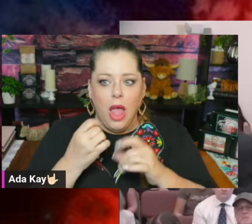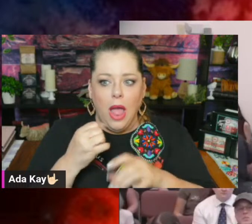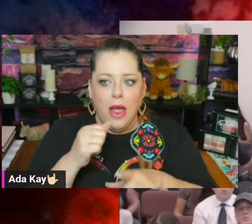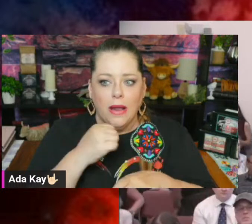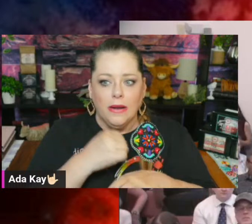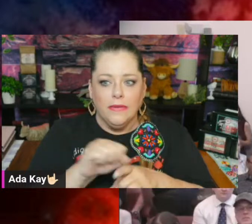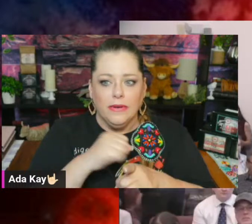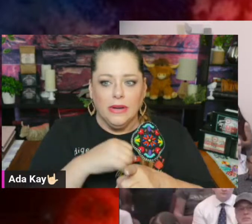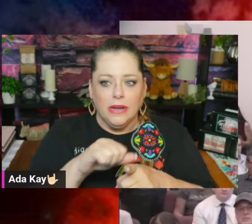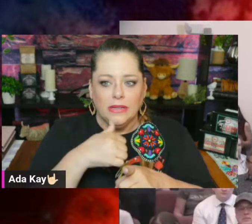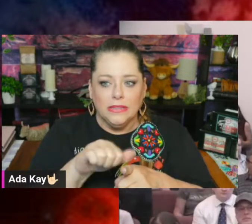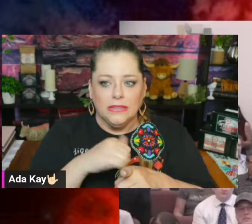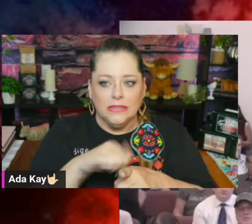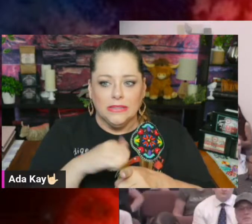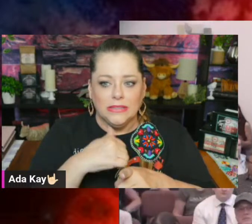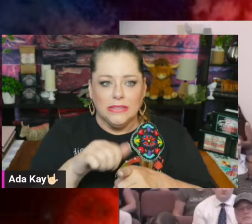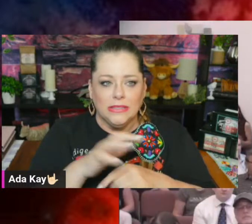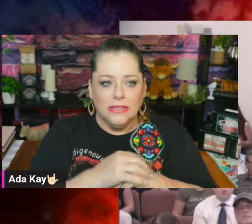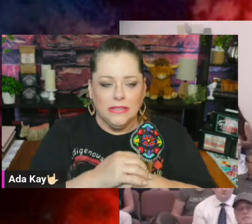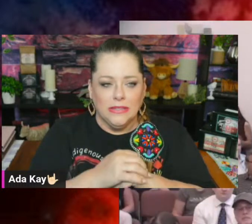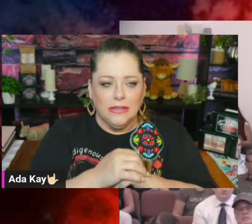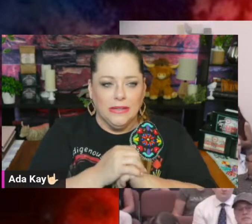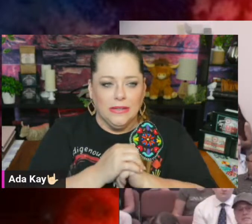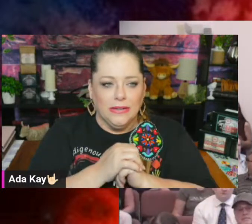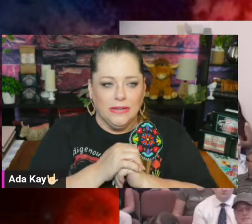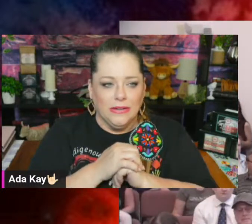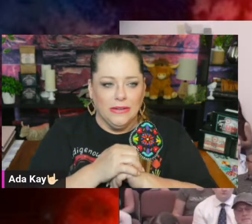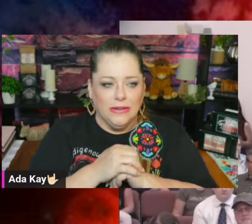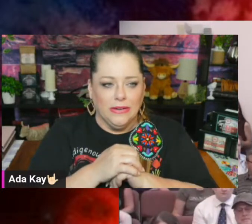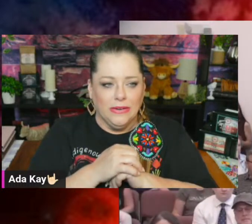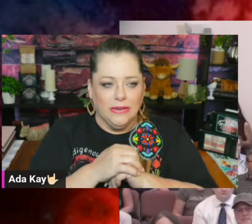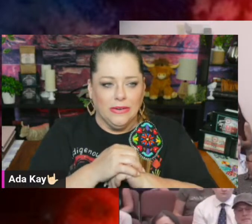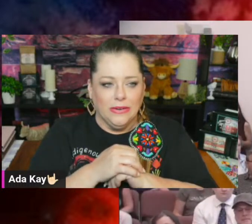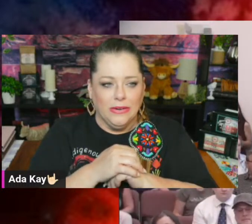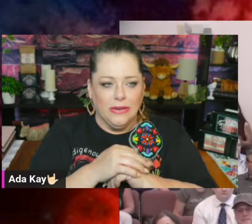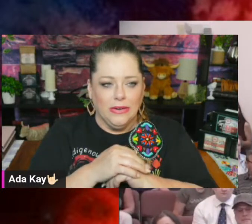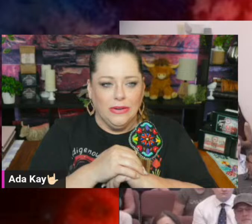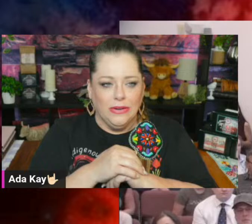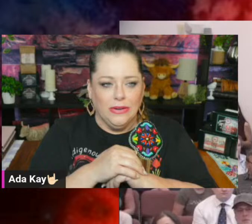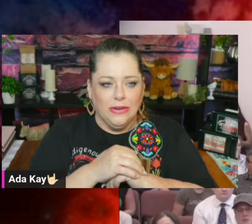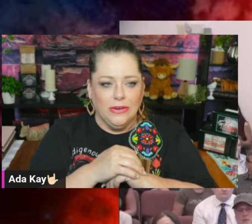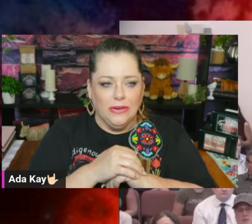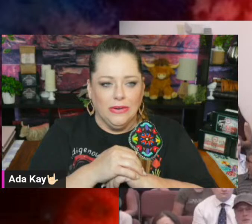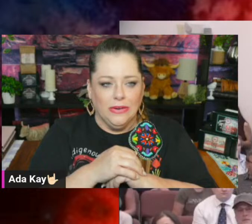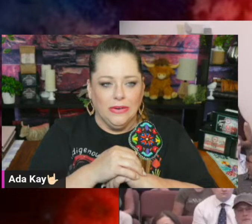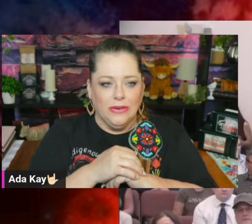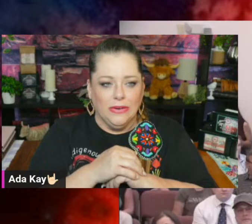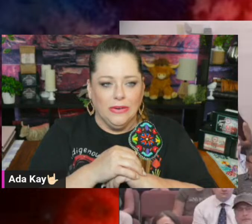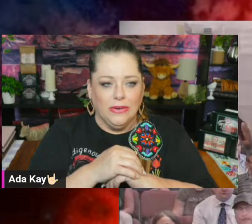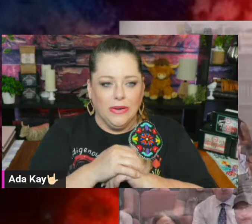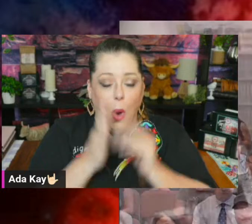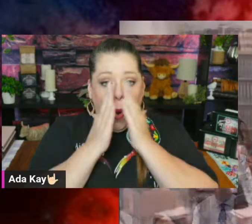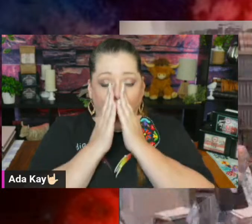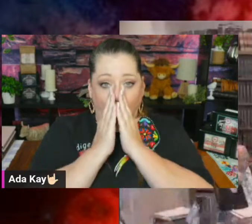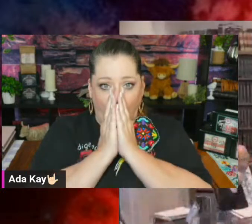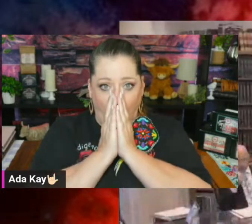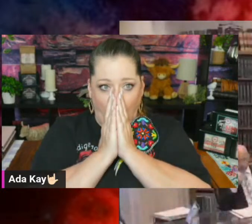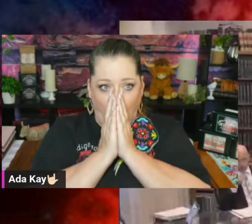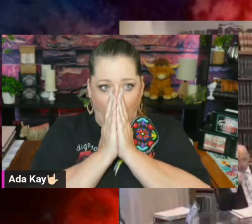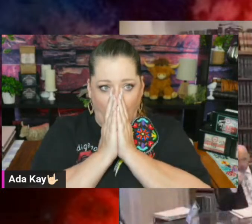Fucking Americans, people. Remember it. God damn it.